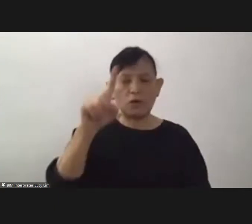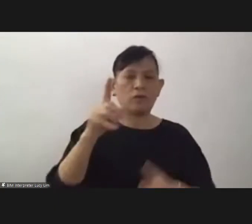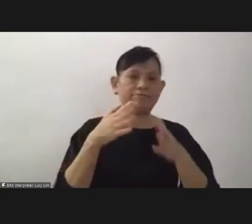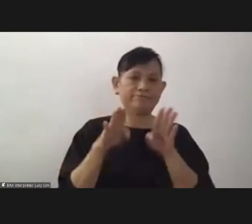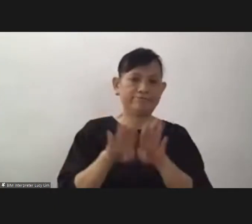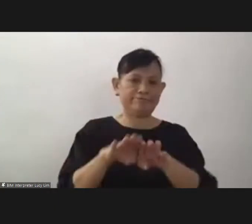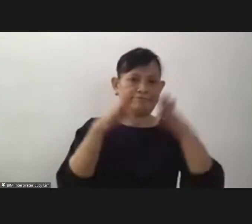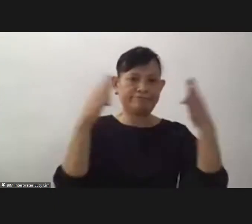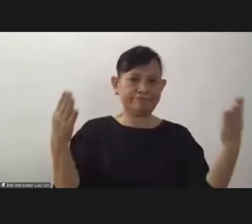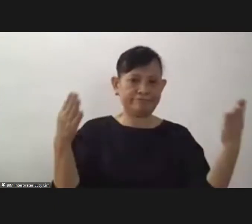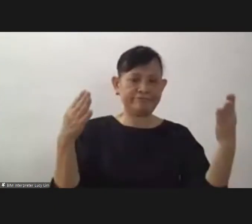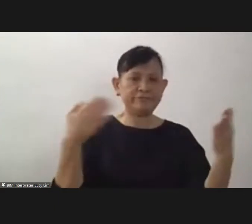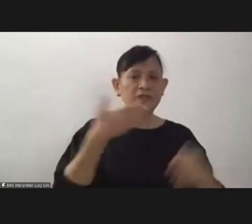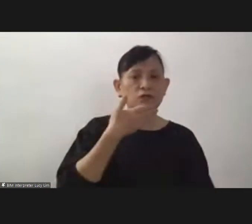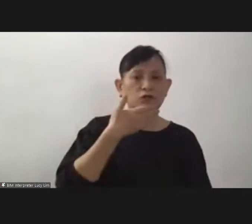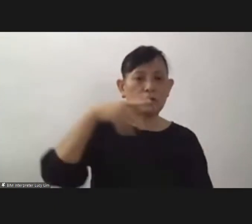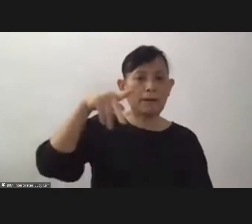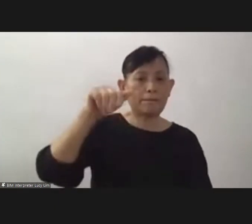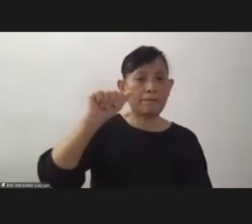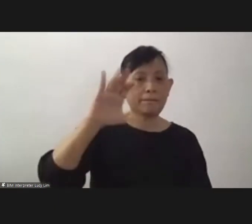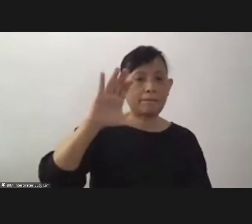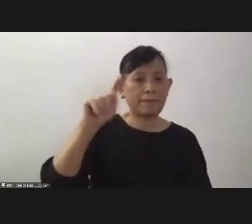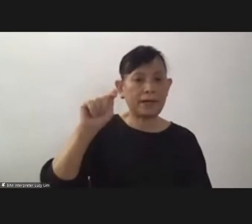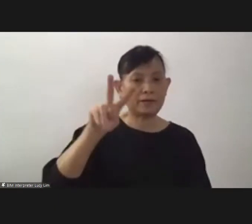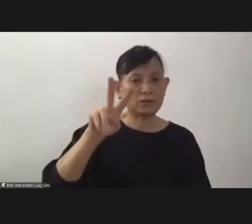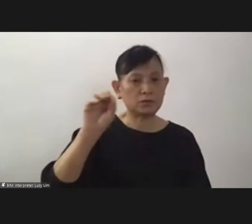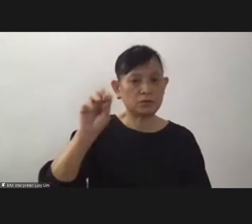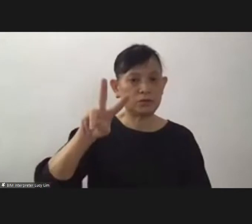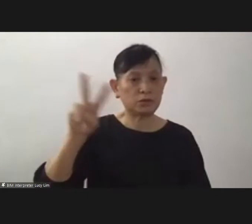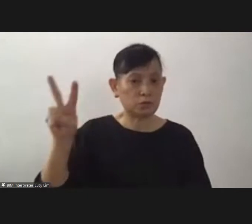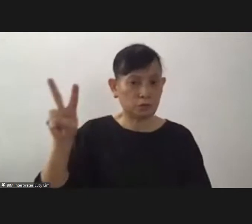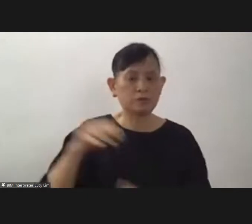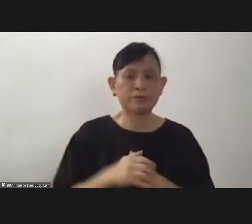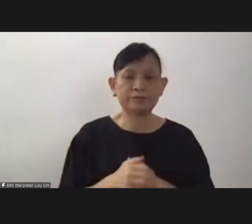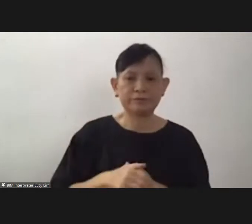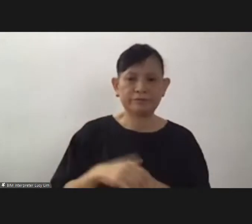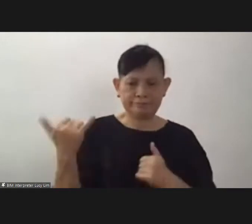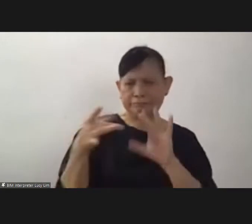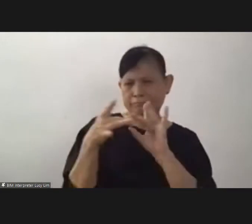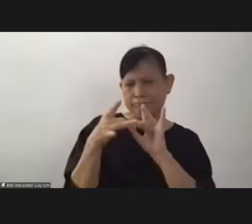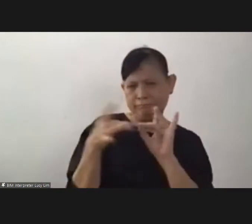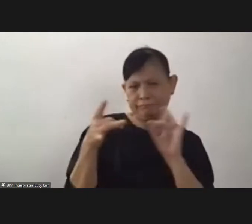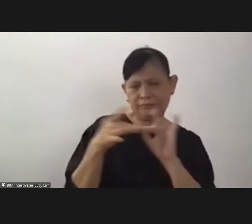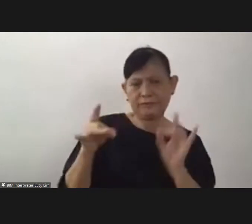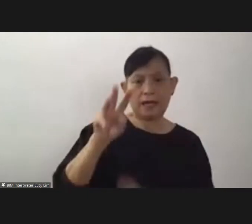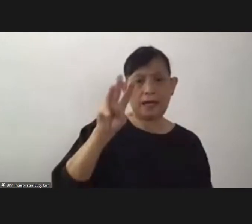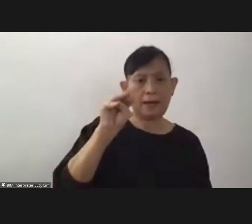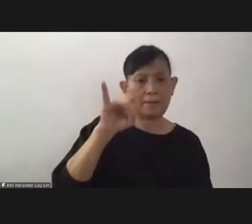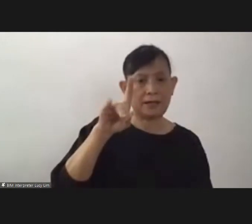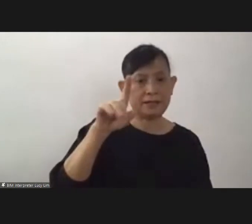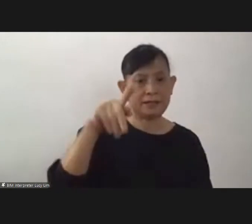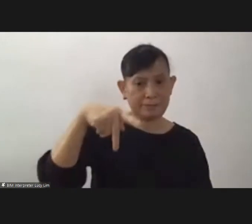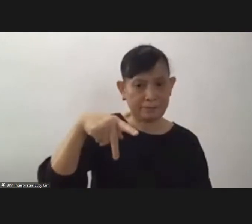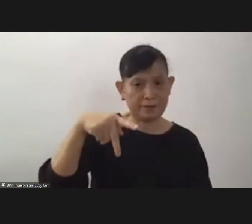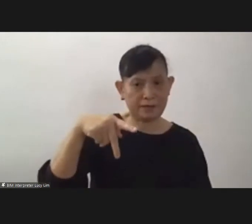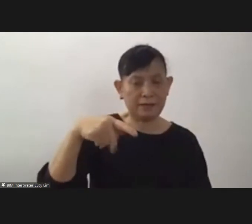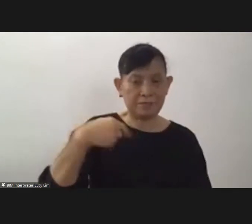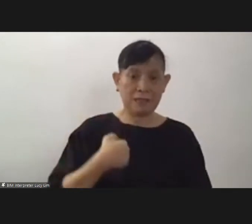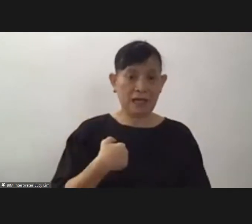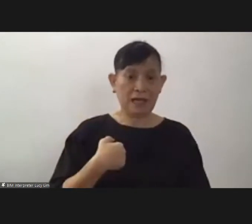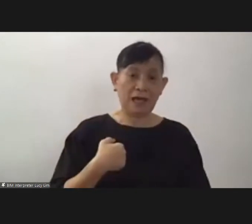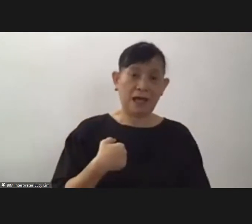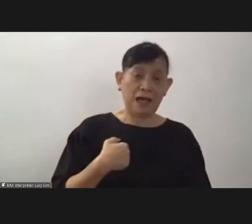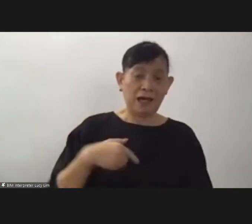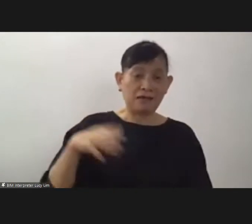inaugural Youth PACT 2022. Now, let's hear a little bit about MIDP, but instead of talking, listening to me talk about